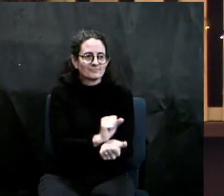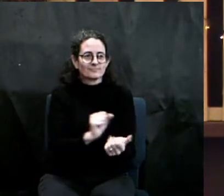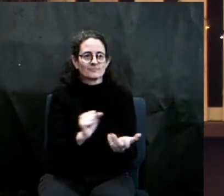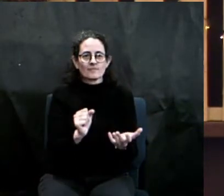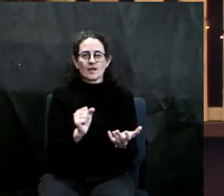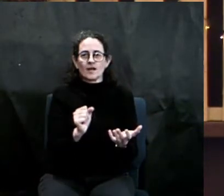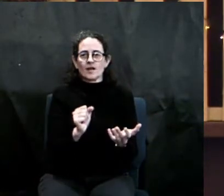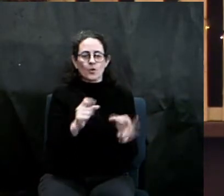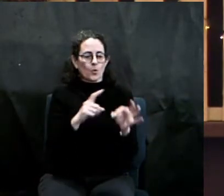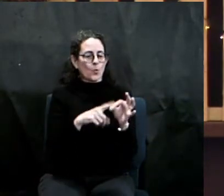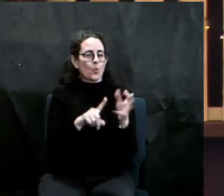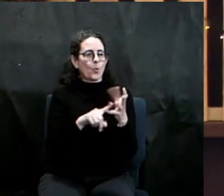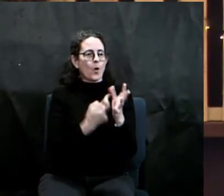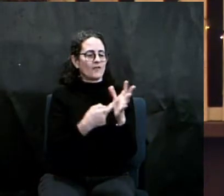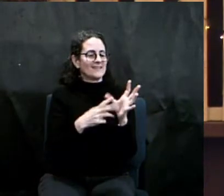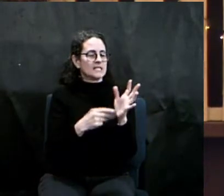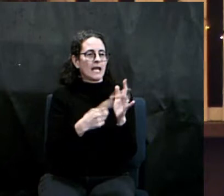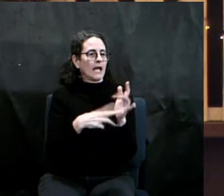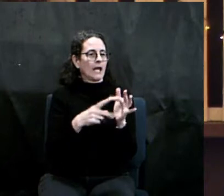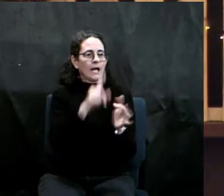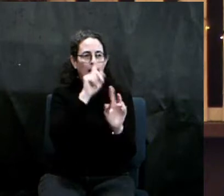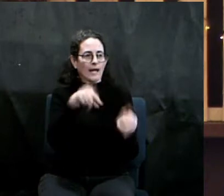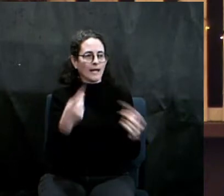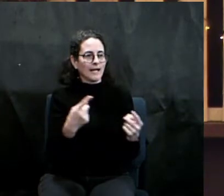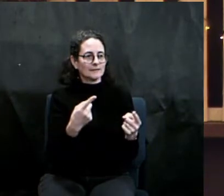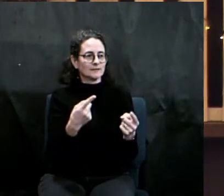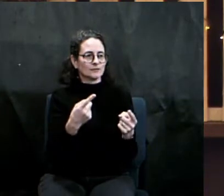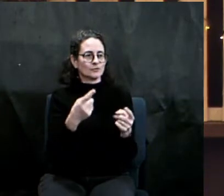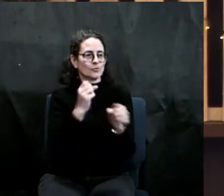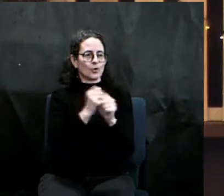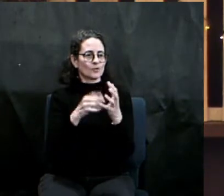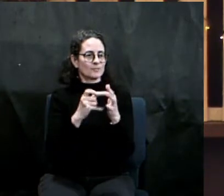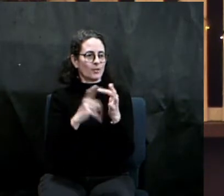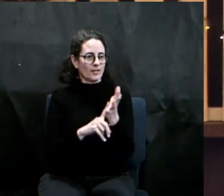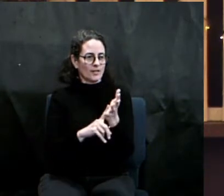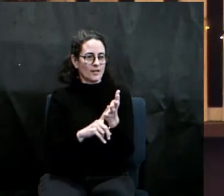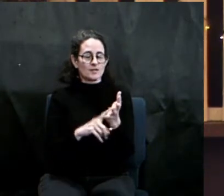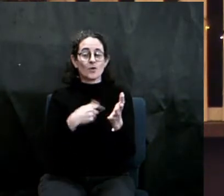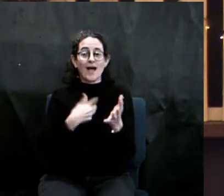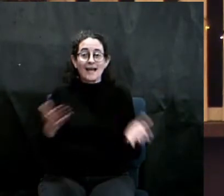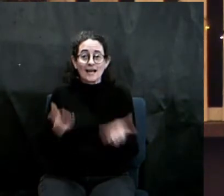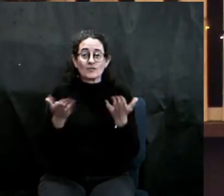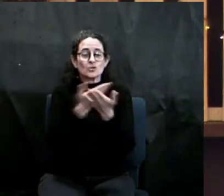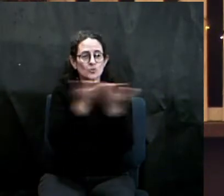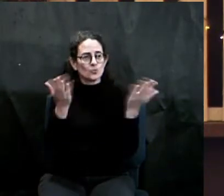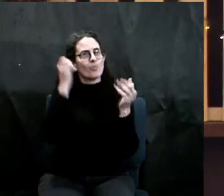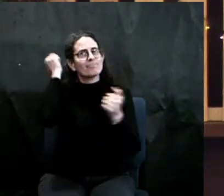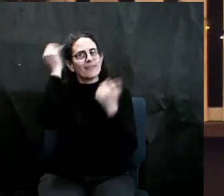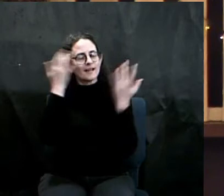those who don't yet know him keeps growing? Friends, can I encourage you, after church this